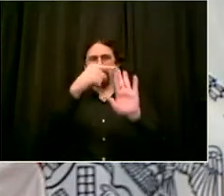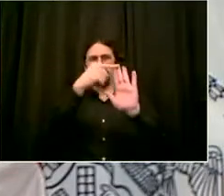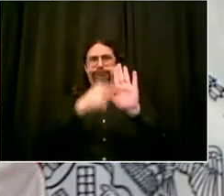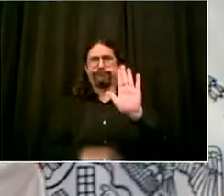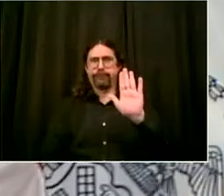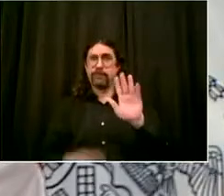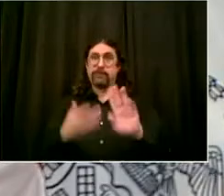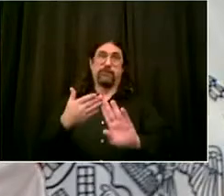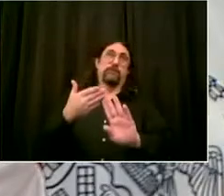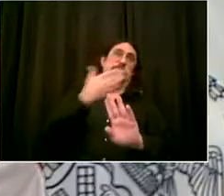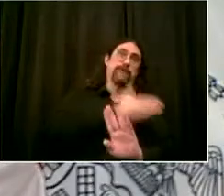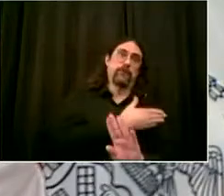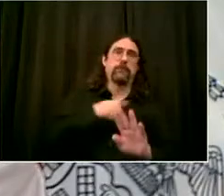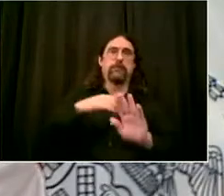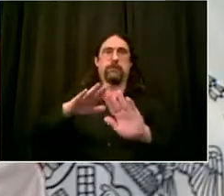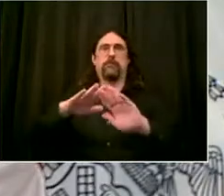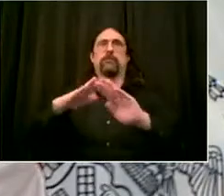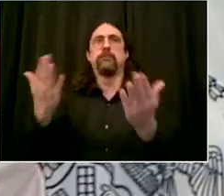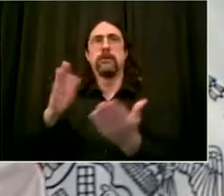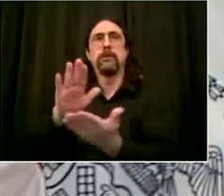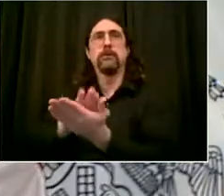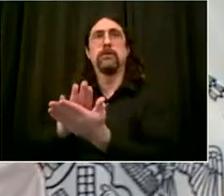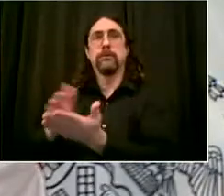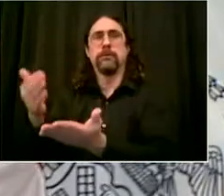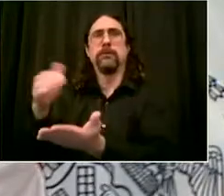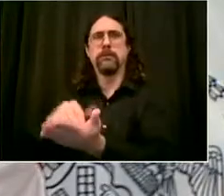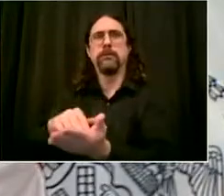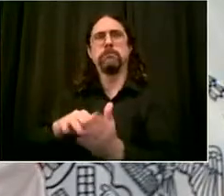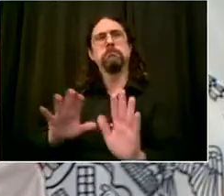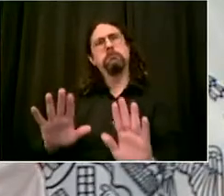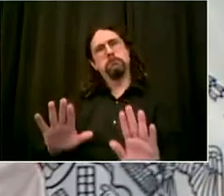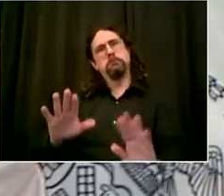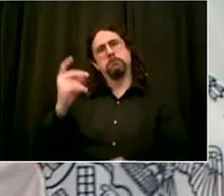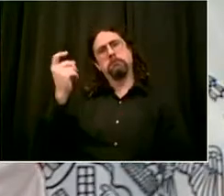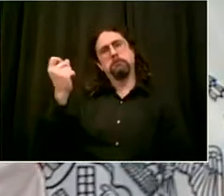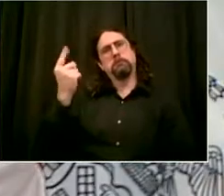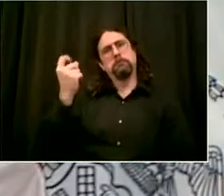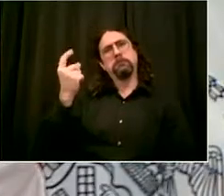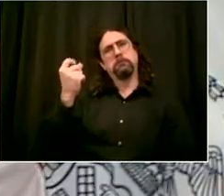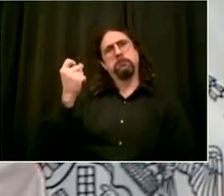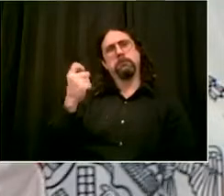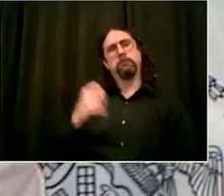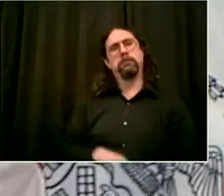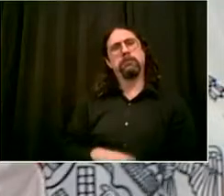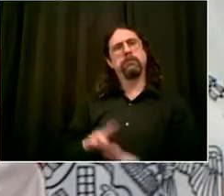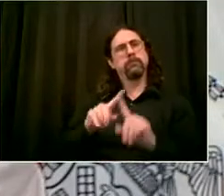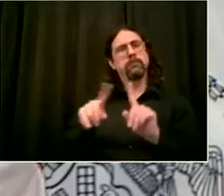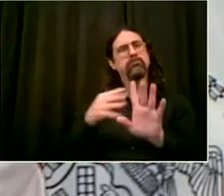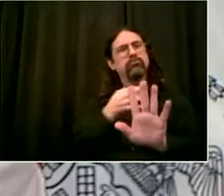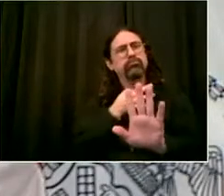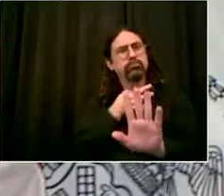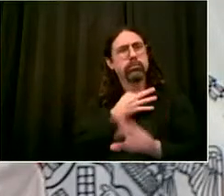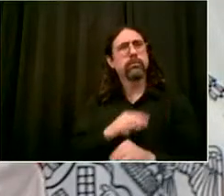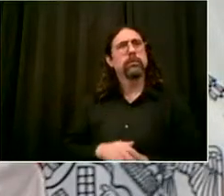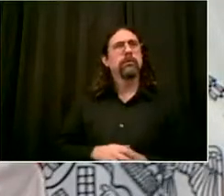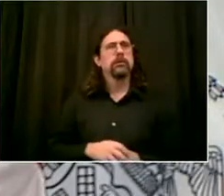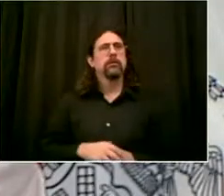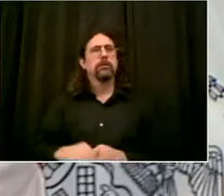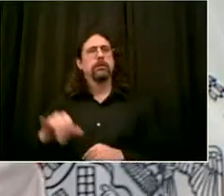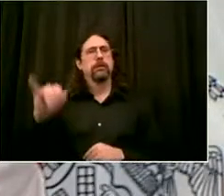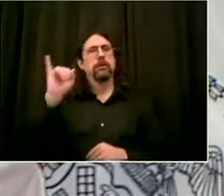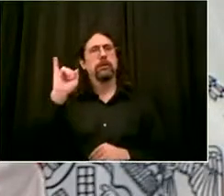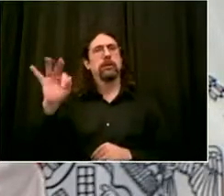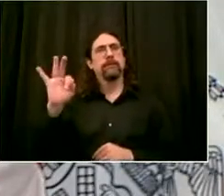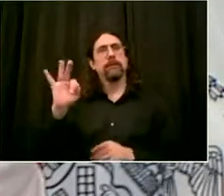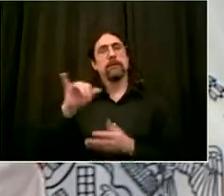then there's a bunch of other rules to actually get back into the building um so I'm wondering since the city isn't in an orange Zone at this